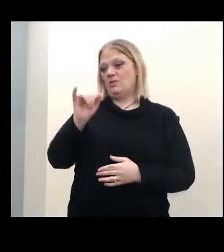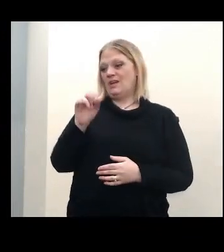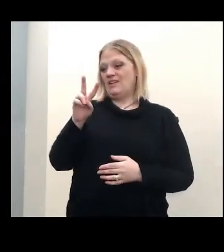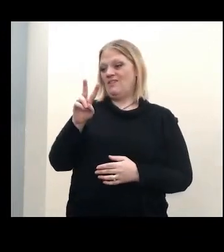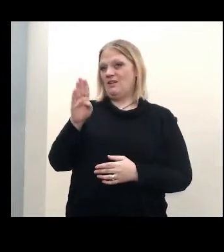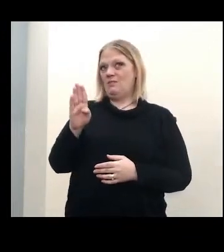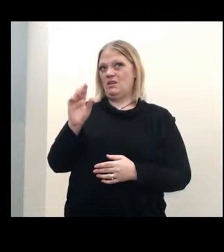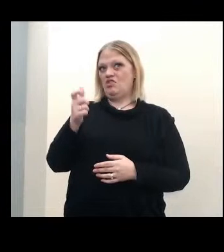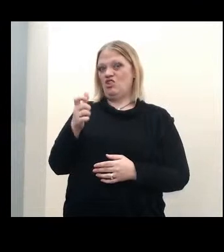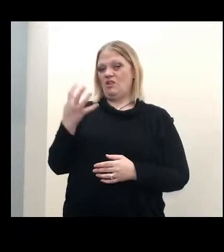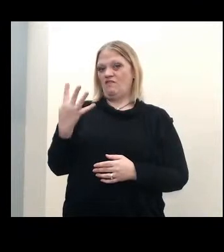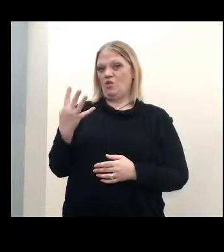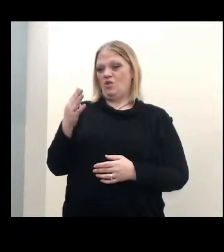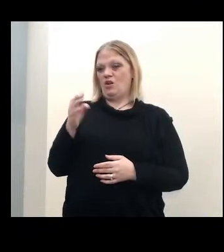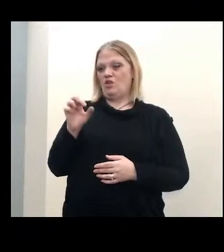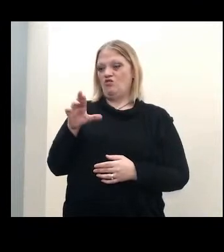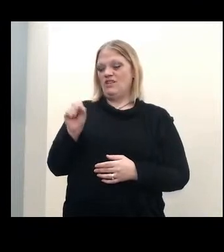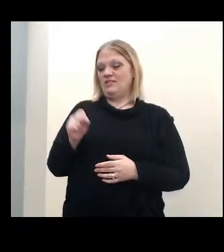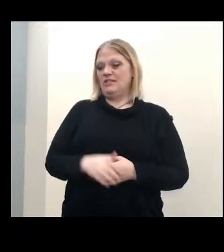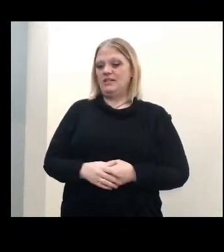WIVB, Channel 4, Chris Orvadas.